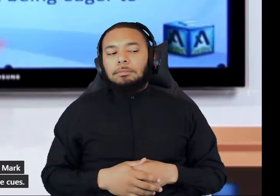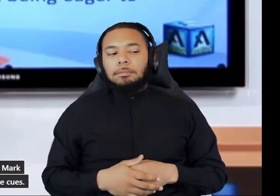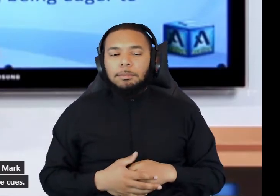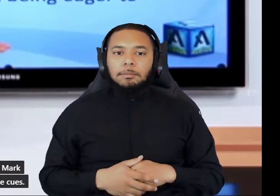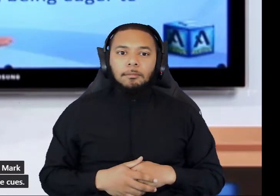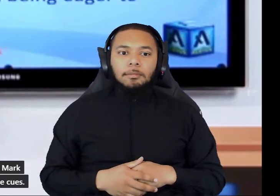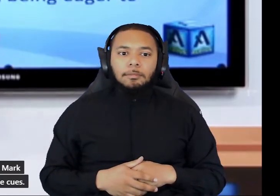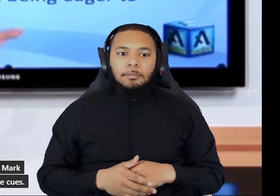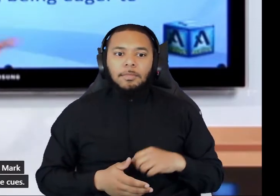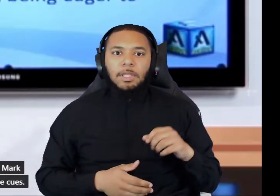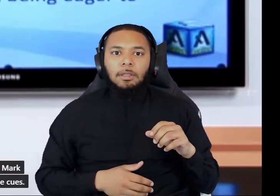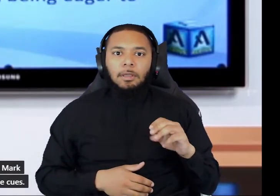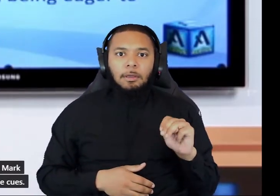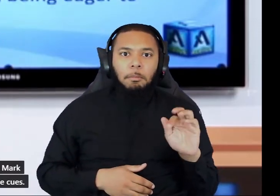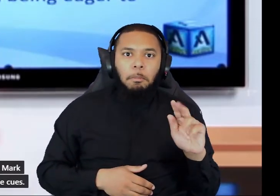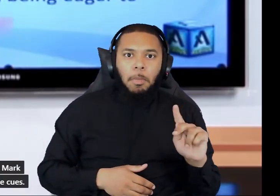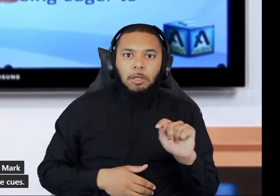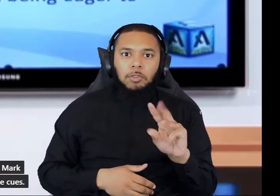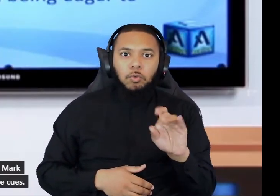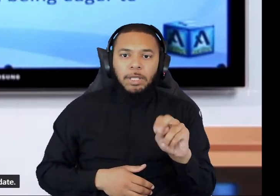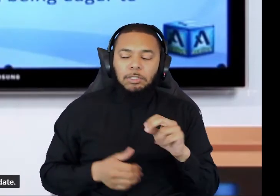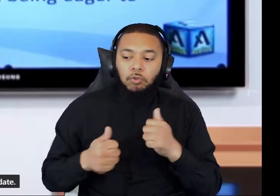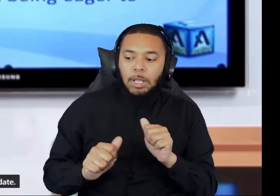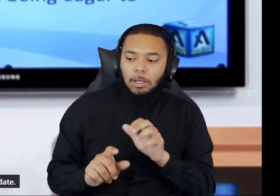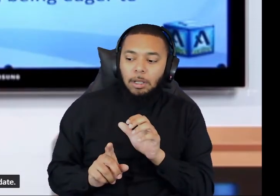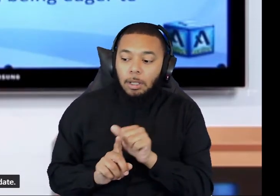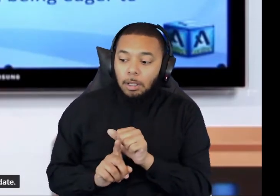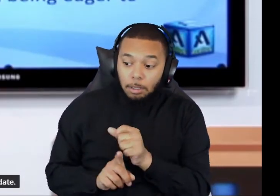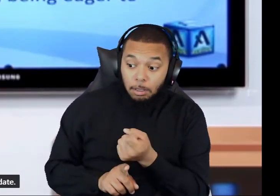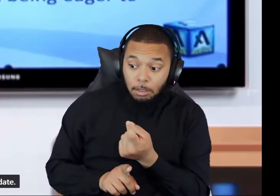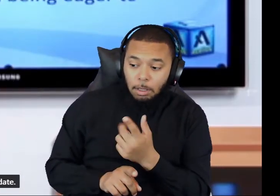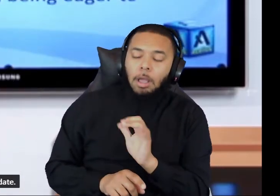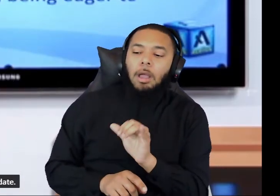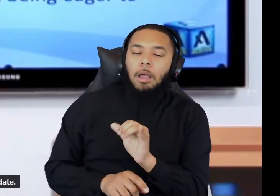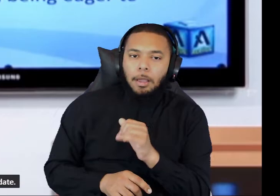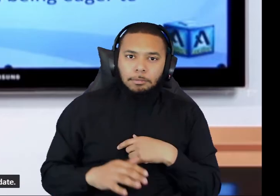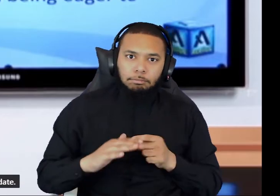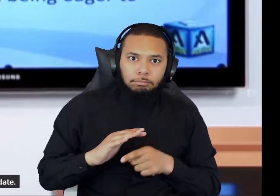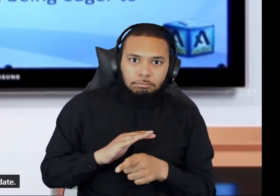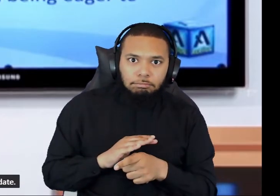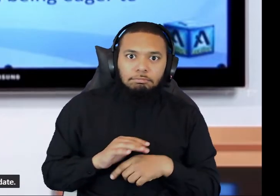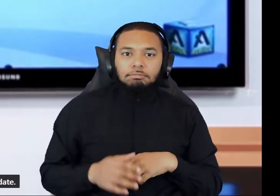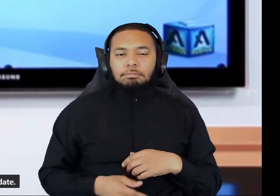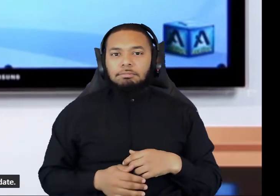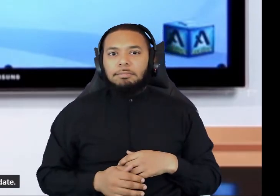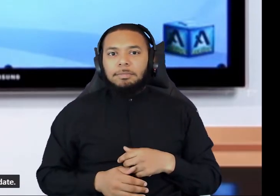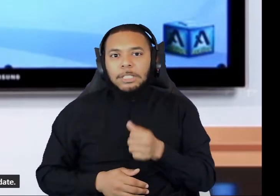and Mark Twain is trying to pick up on those cues. Stealthy, kind of concealed.